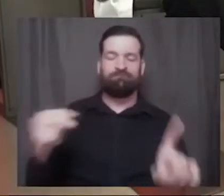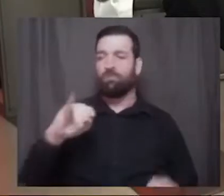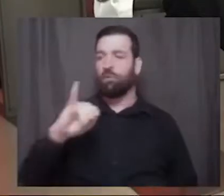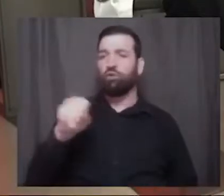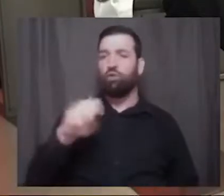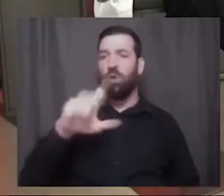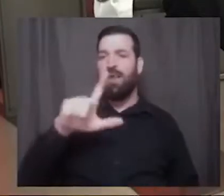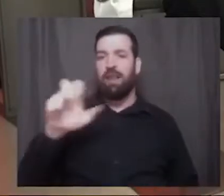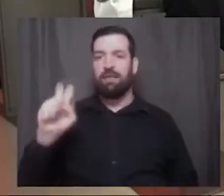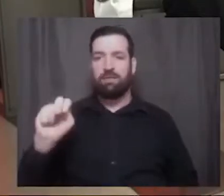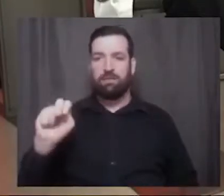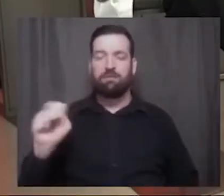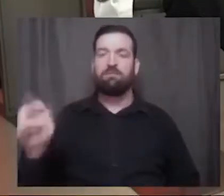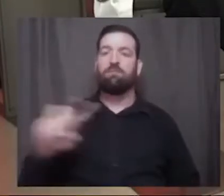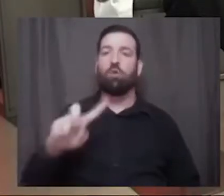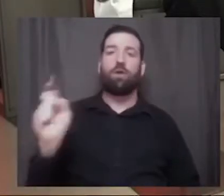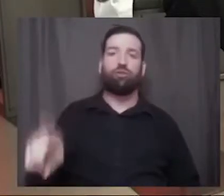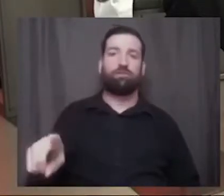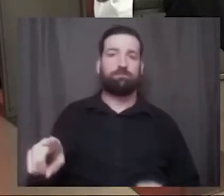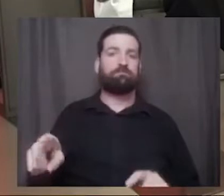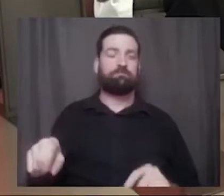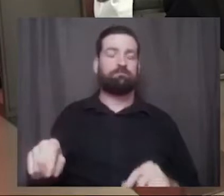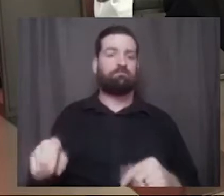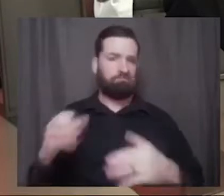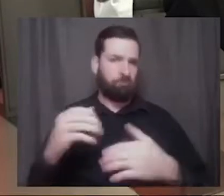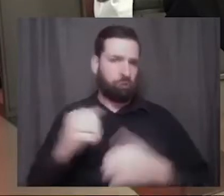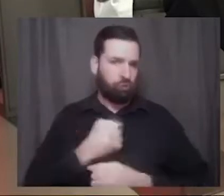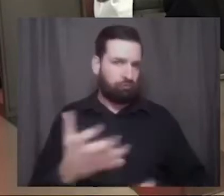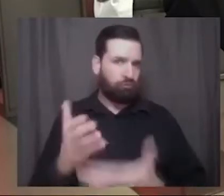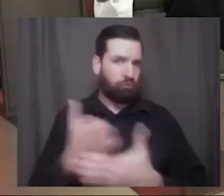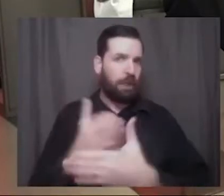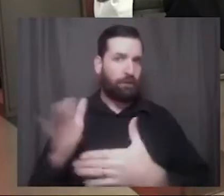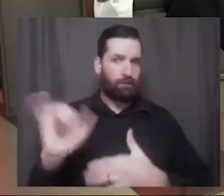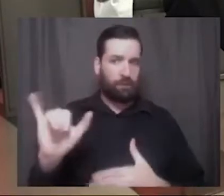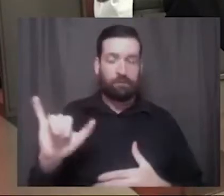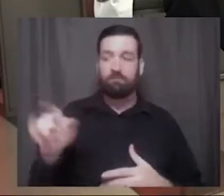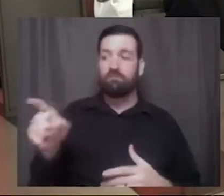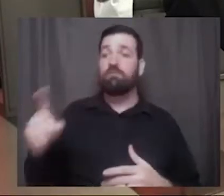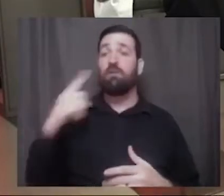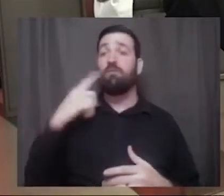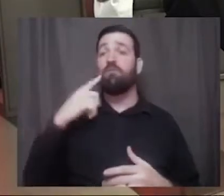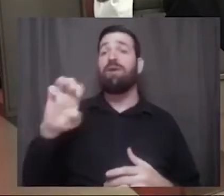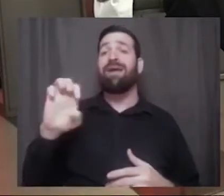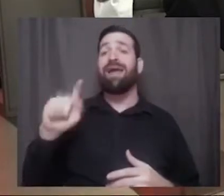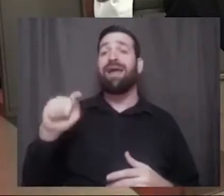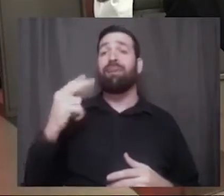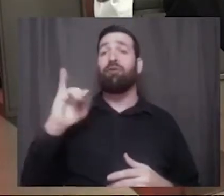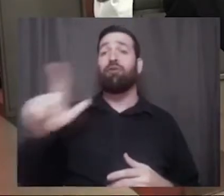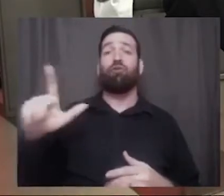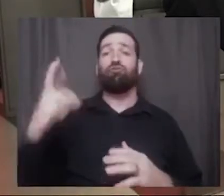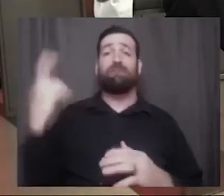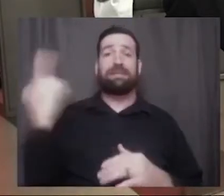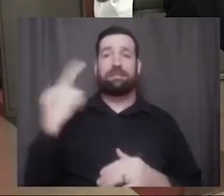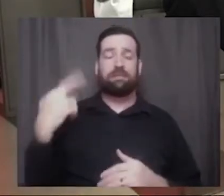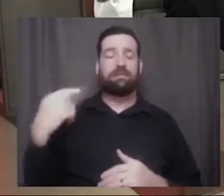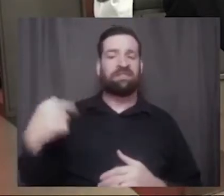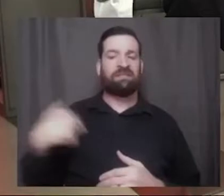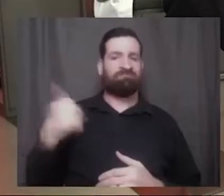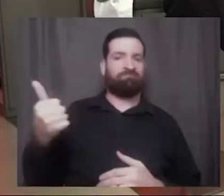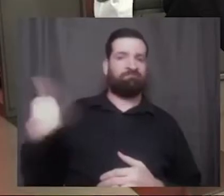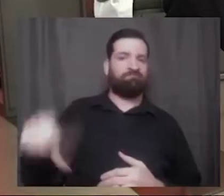she's sharing something as well. So Joellen writes, for ethical reasons, I declined hormone therapy years